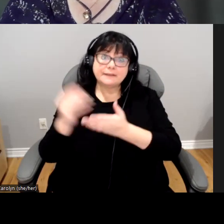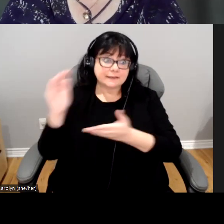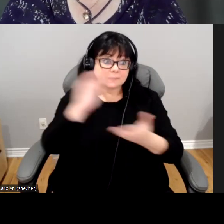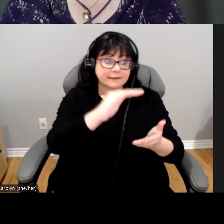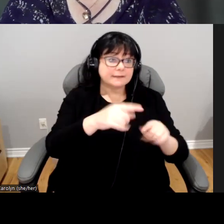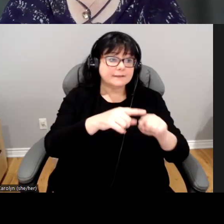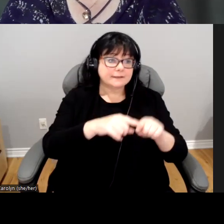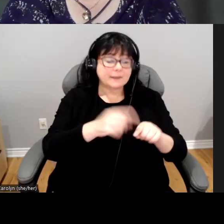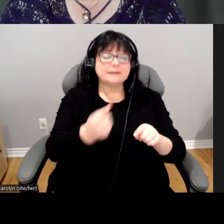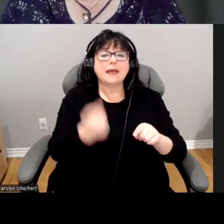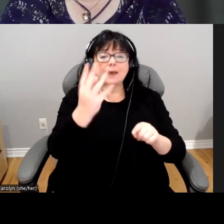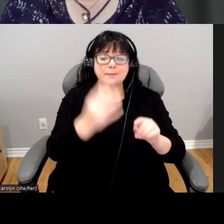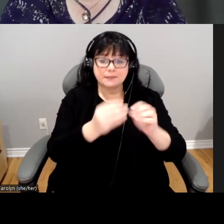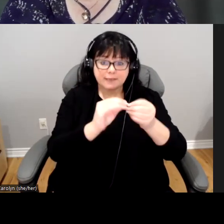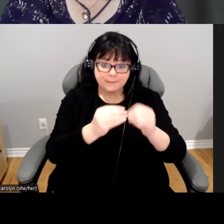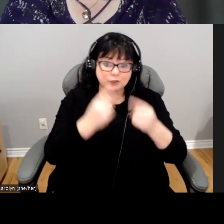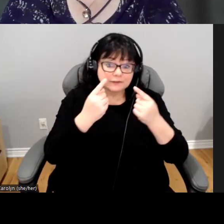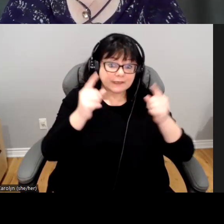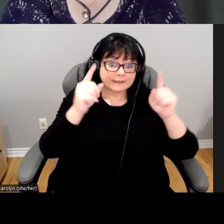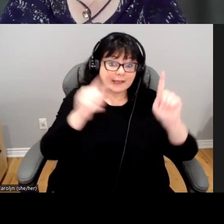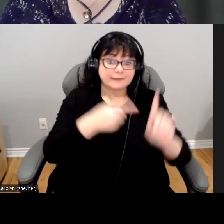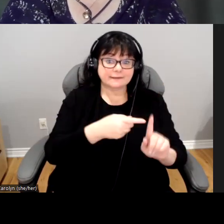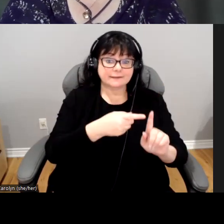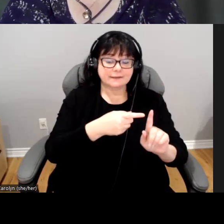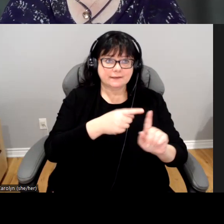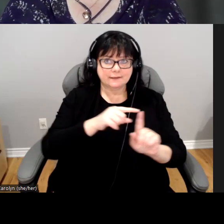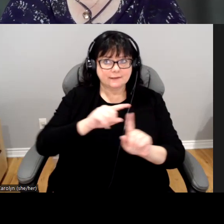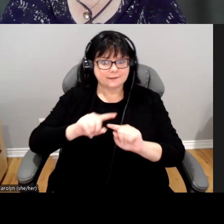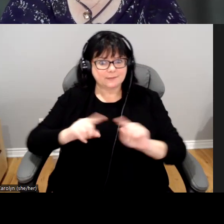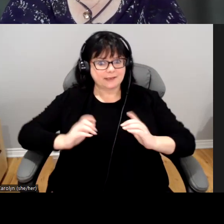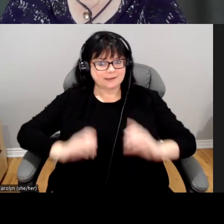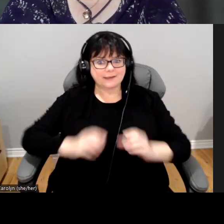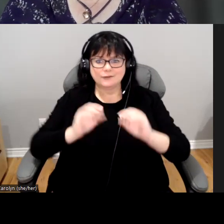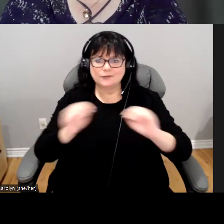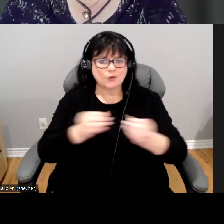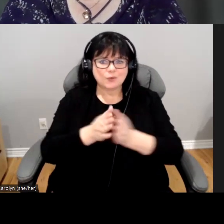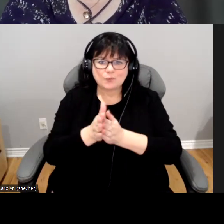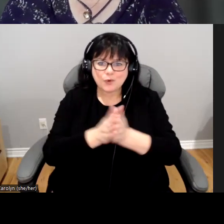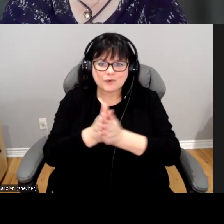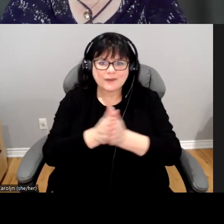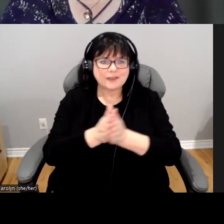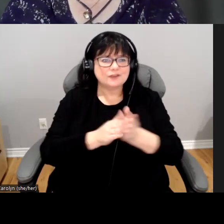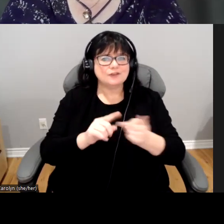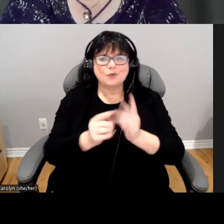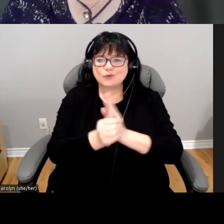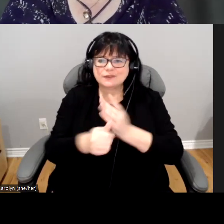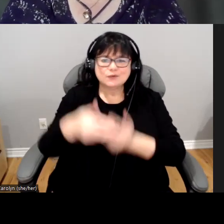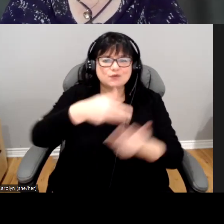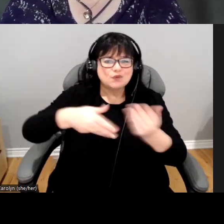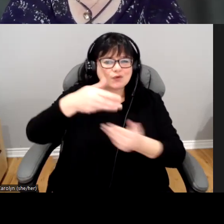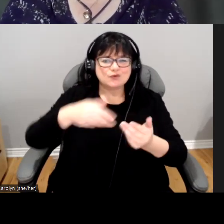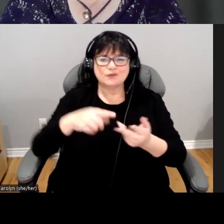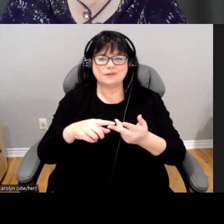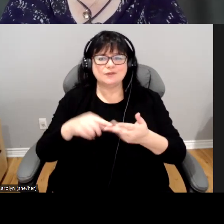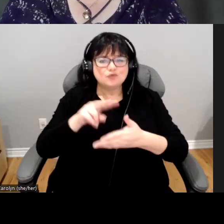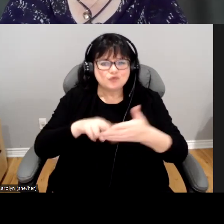clients that may lack motivation and social skills, may lack in-demand digital writing, reading,